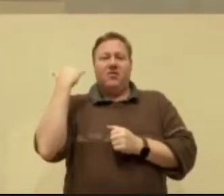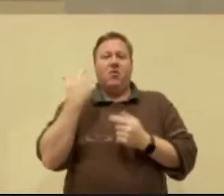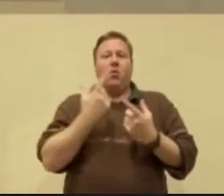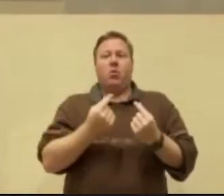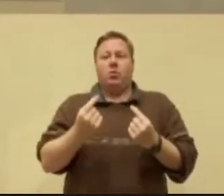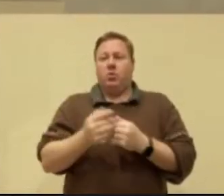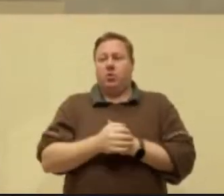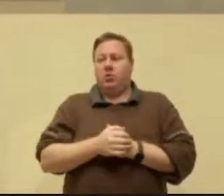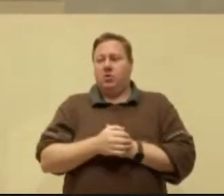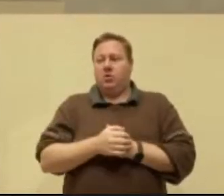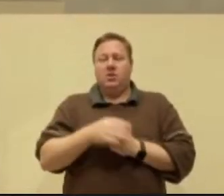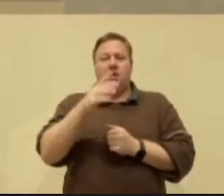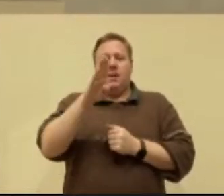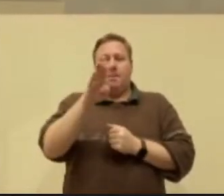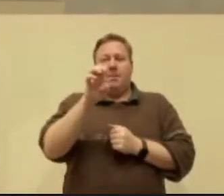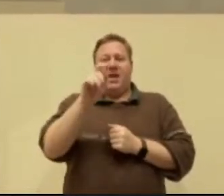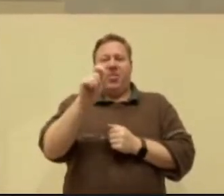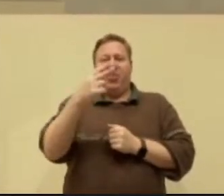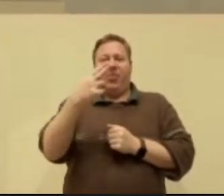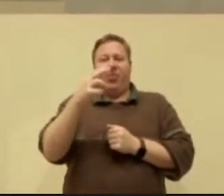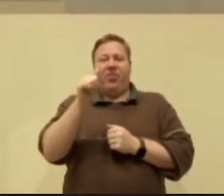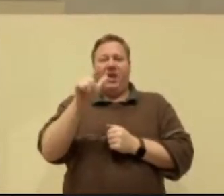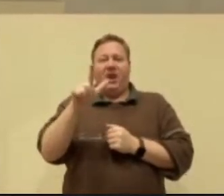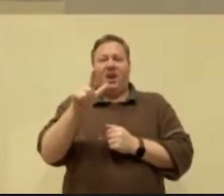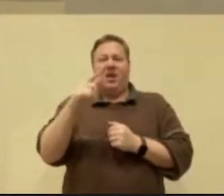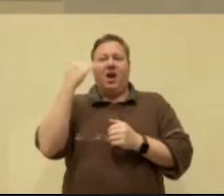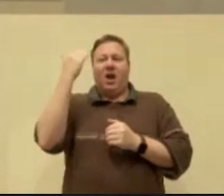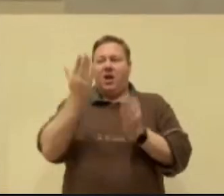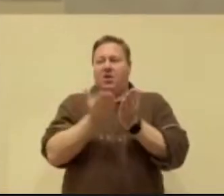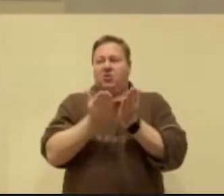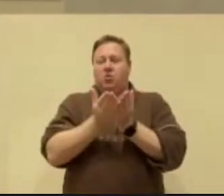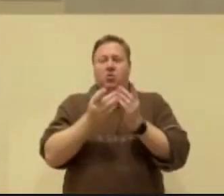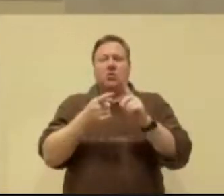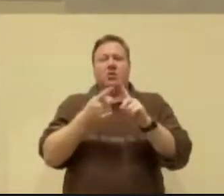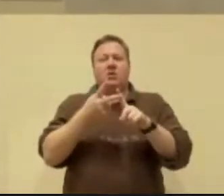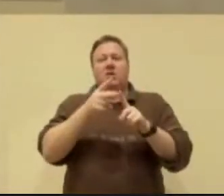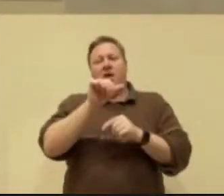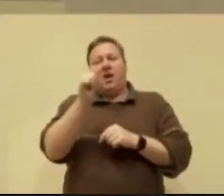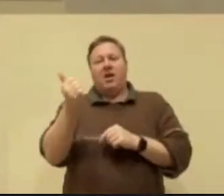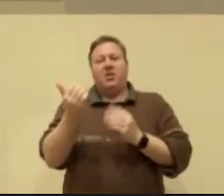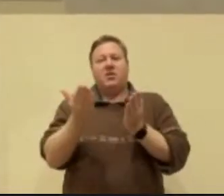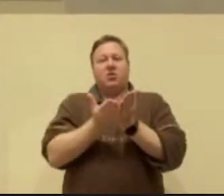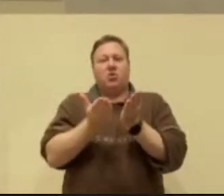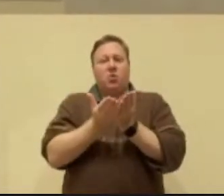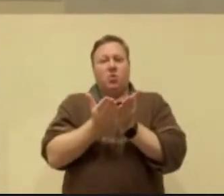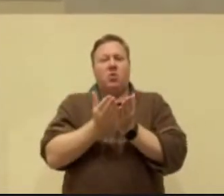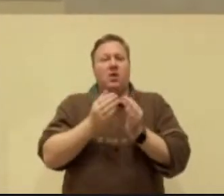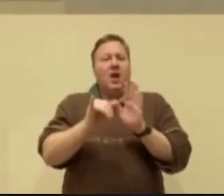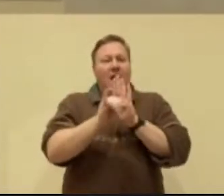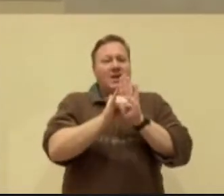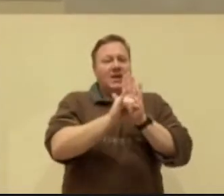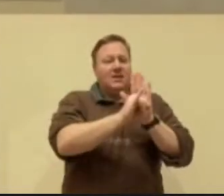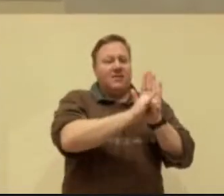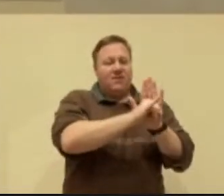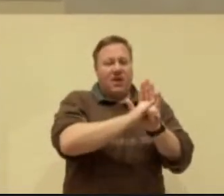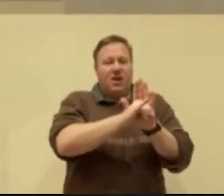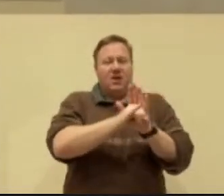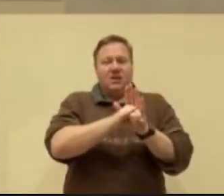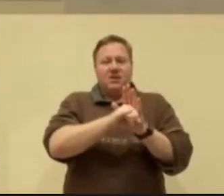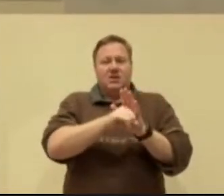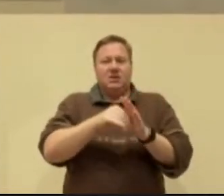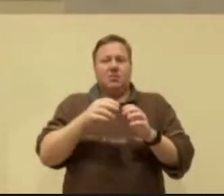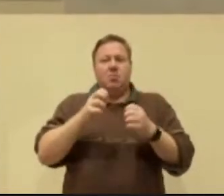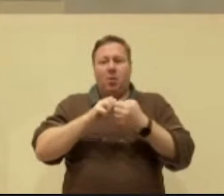for bethel high school and we also did one for lizards in high school these were some schools that were identified as the hot